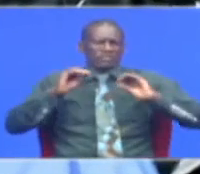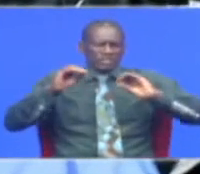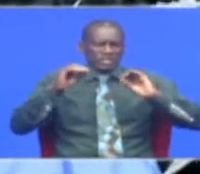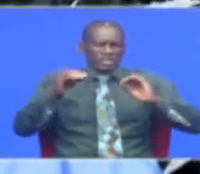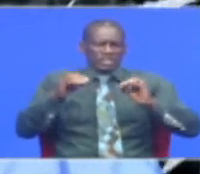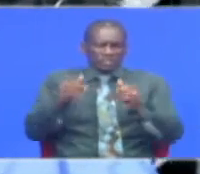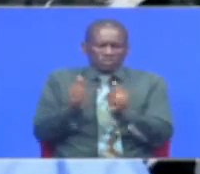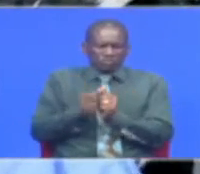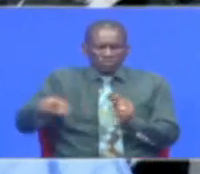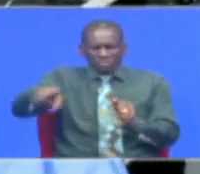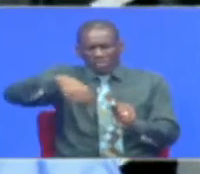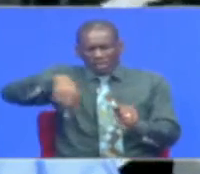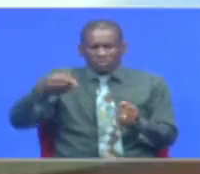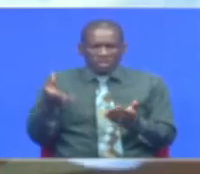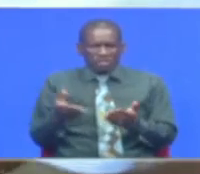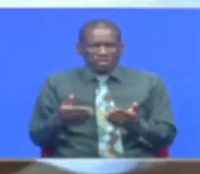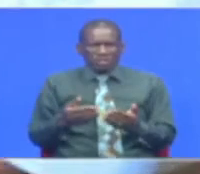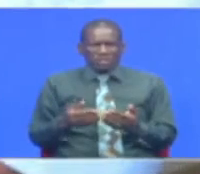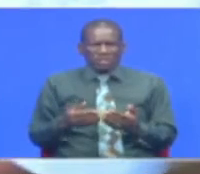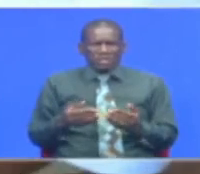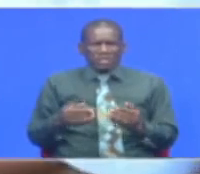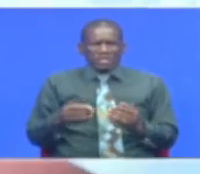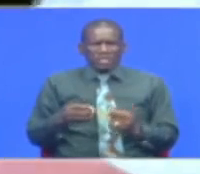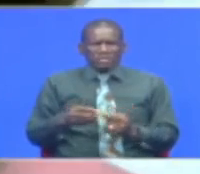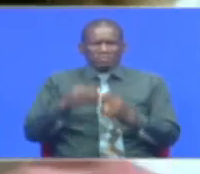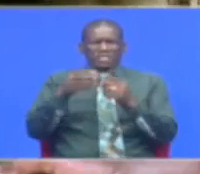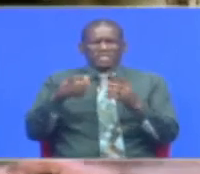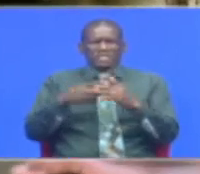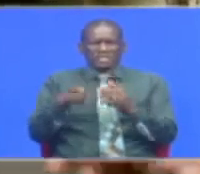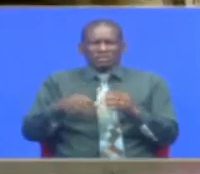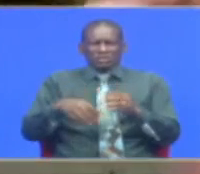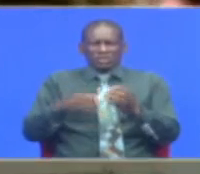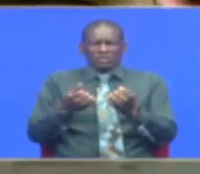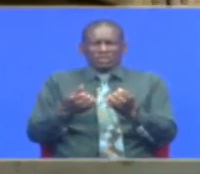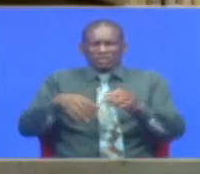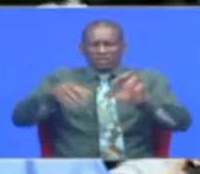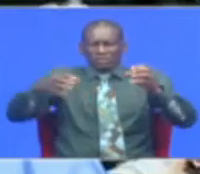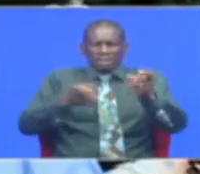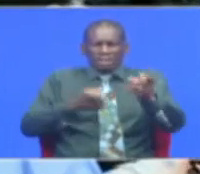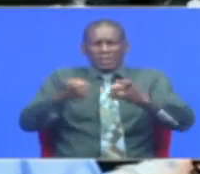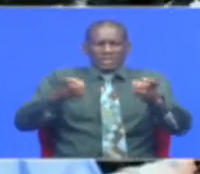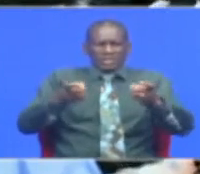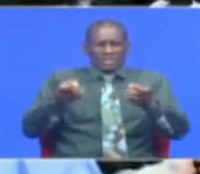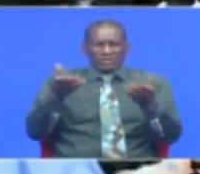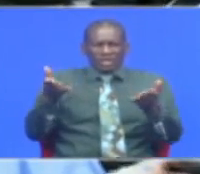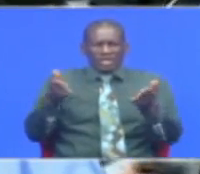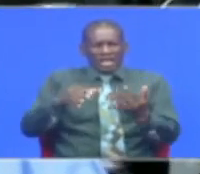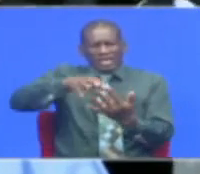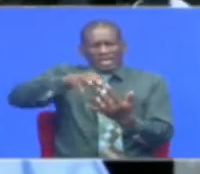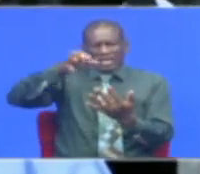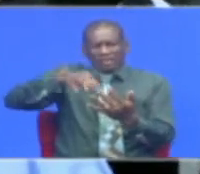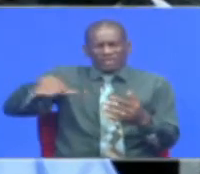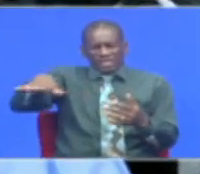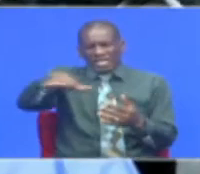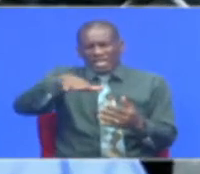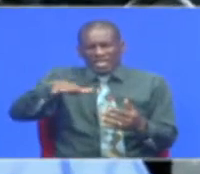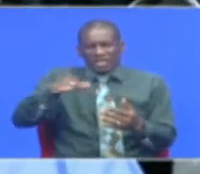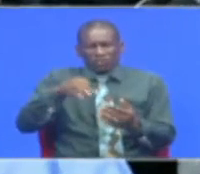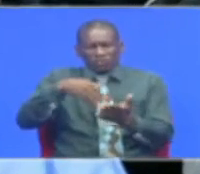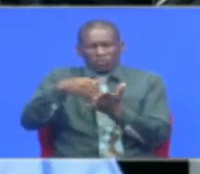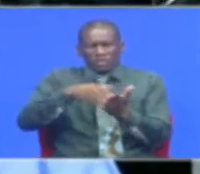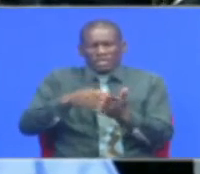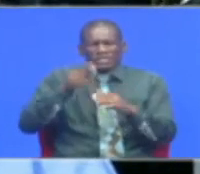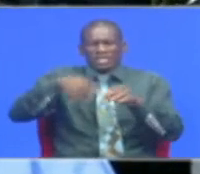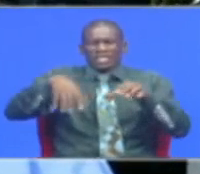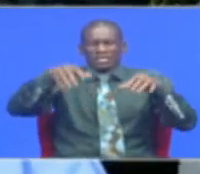webinars, mainly starting with the farm management practices, identifying areas of weakness within the